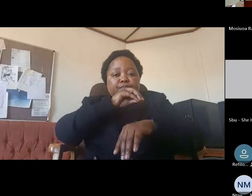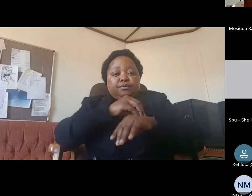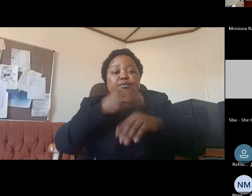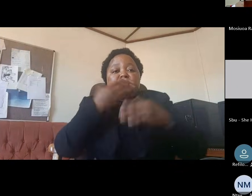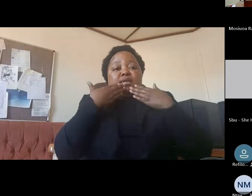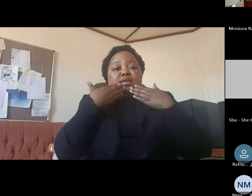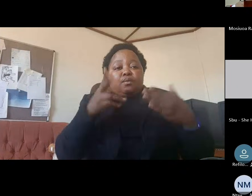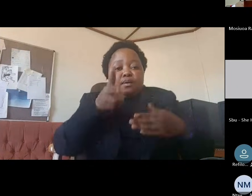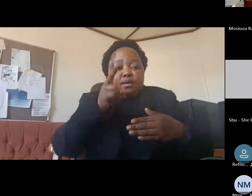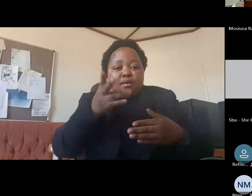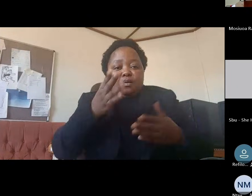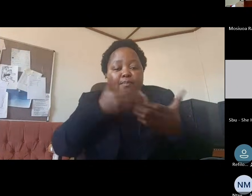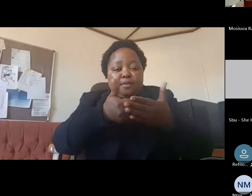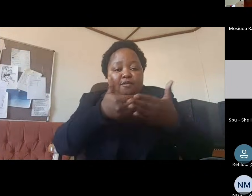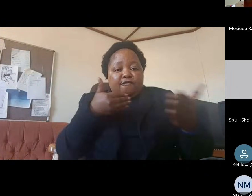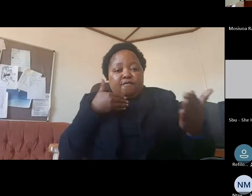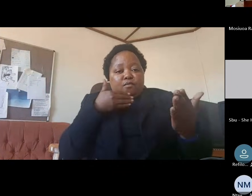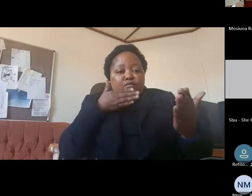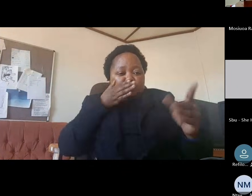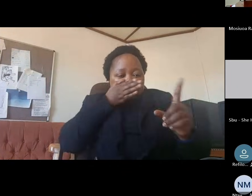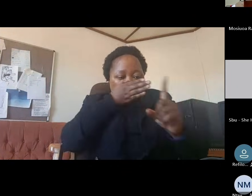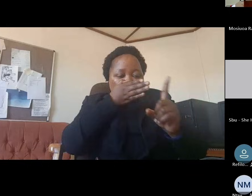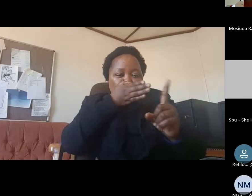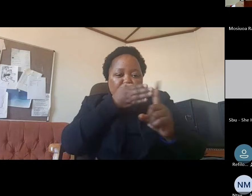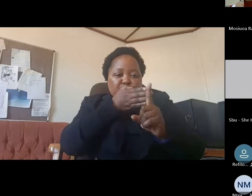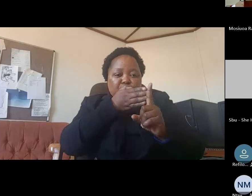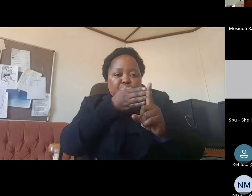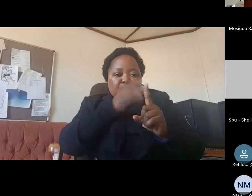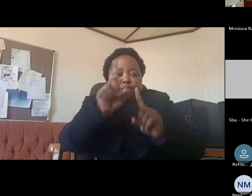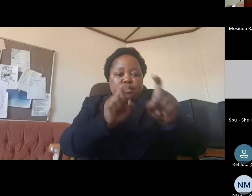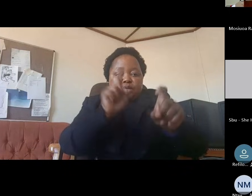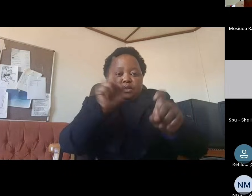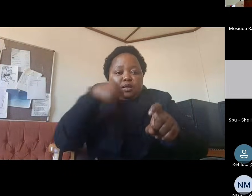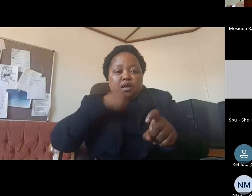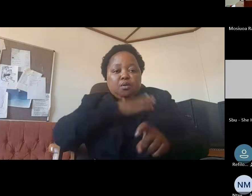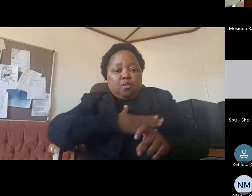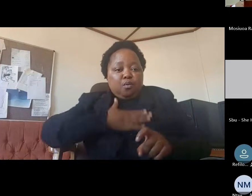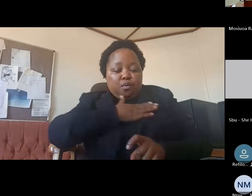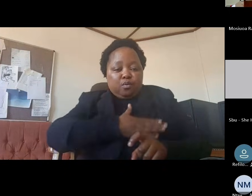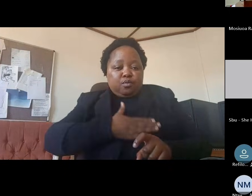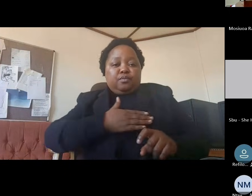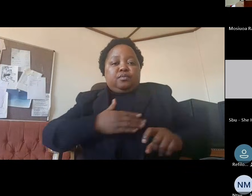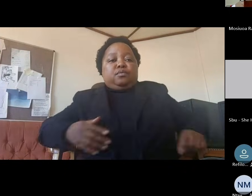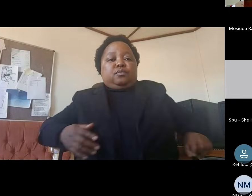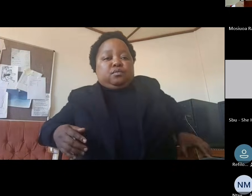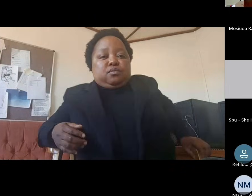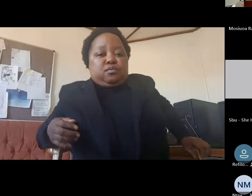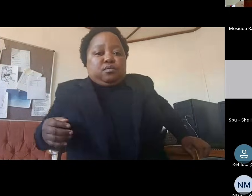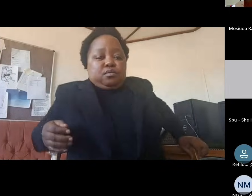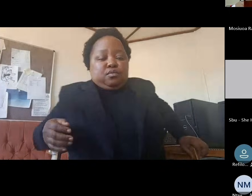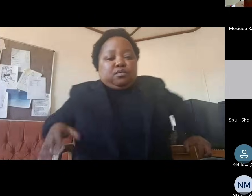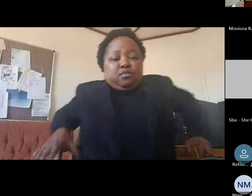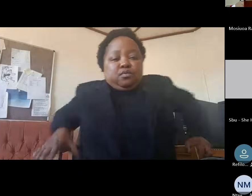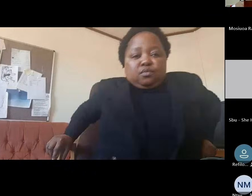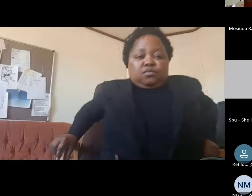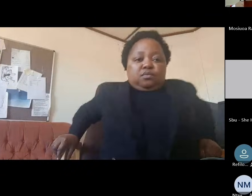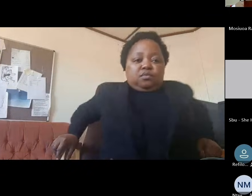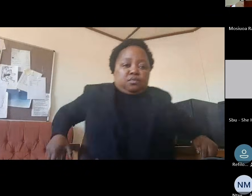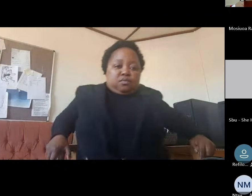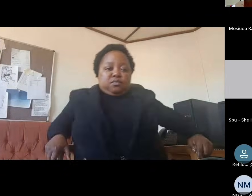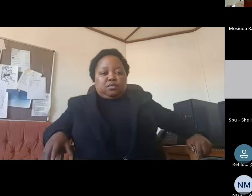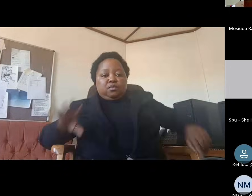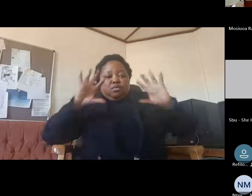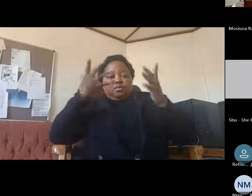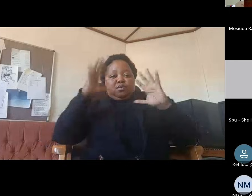I answer the direct question, I just want to congratulate my esteemed colleagues who